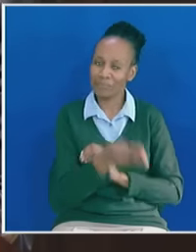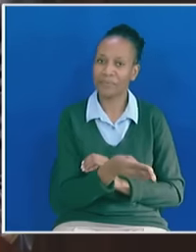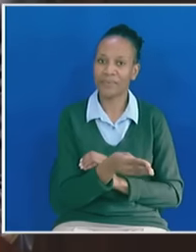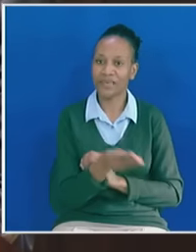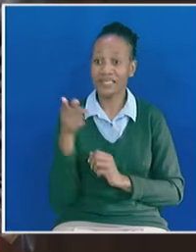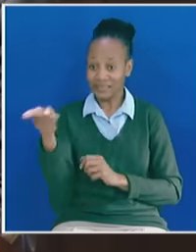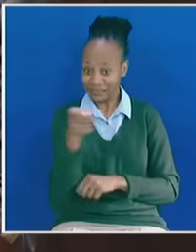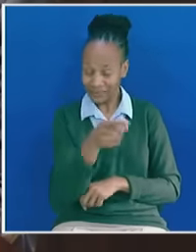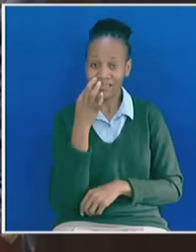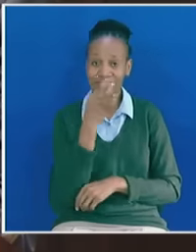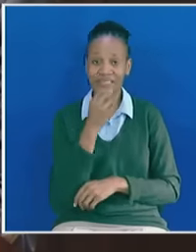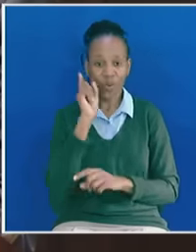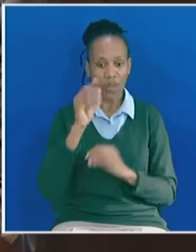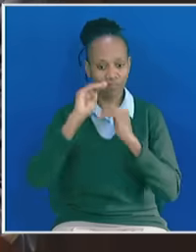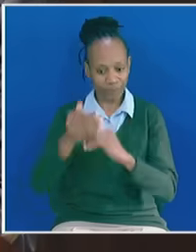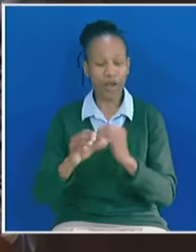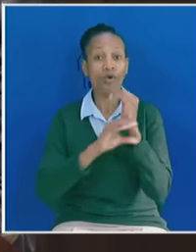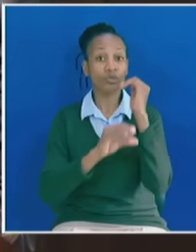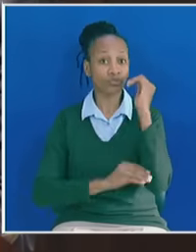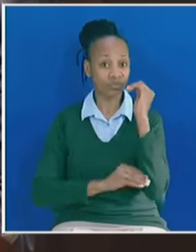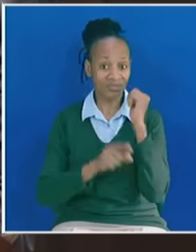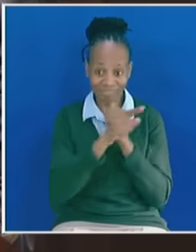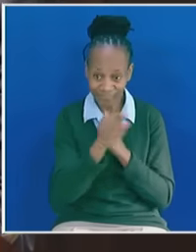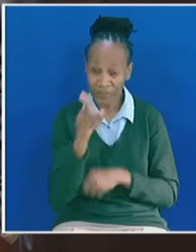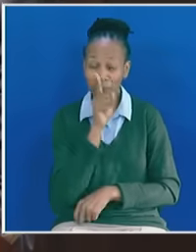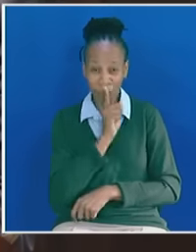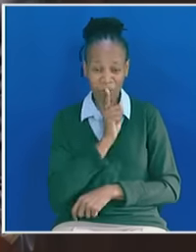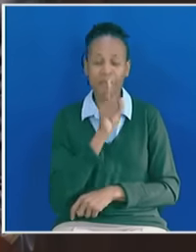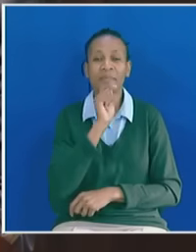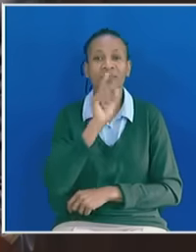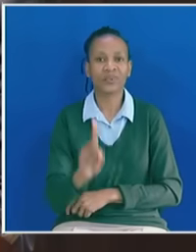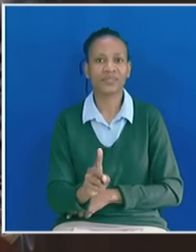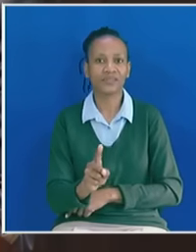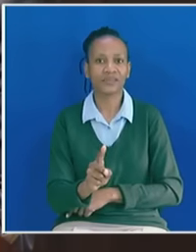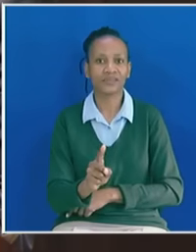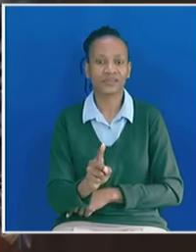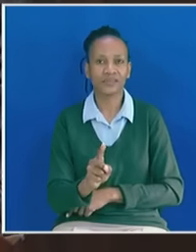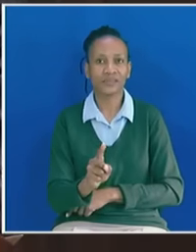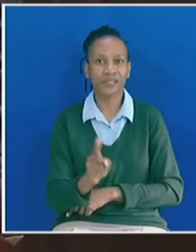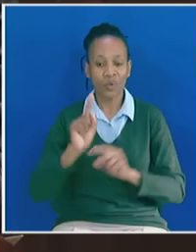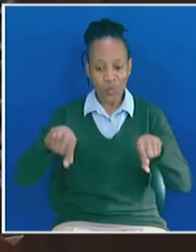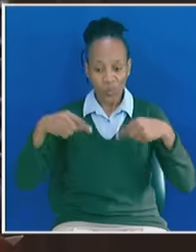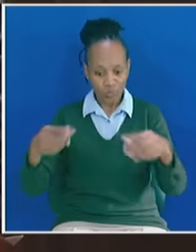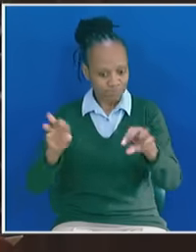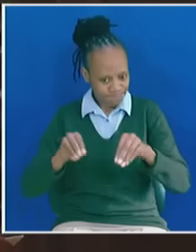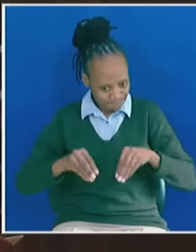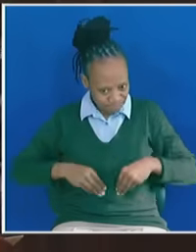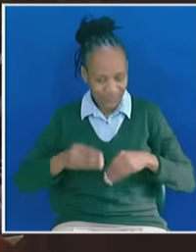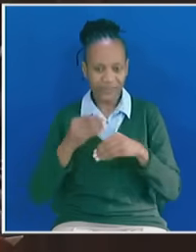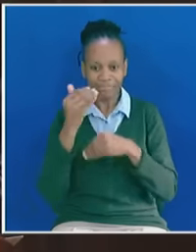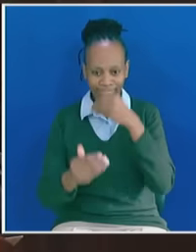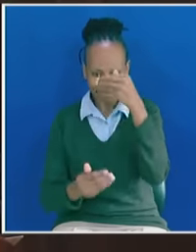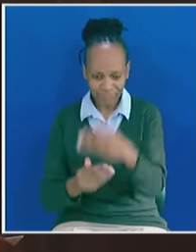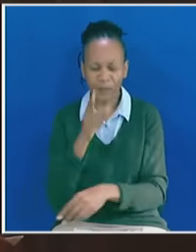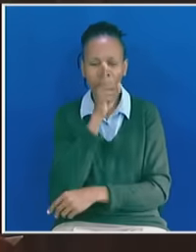to be defenders of the Constitution, your silence is deafening. We cannot continue to remain